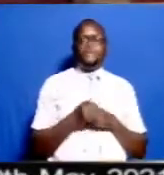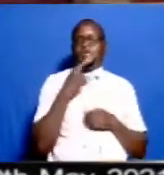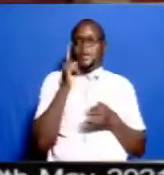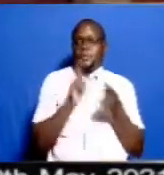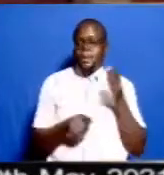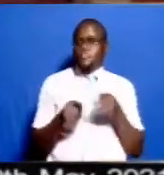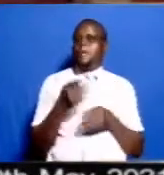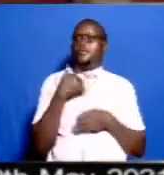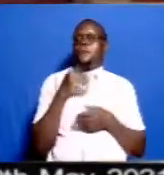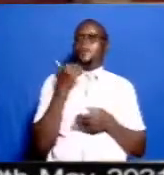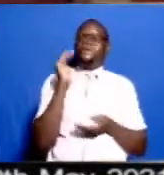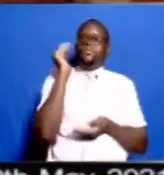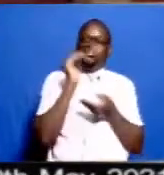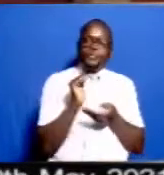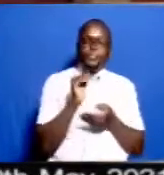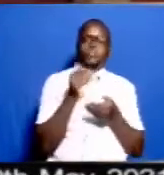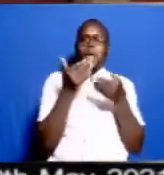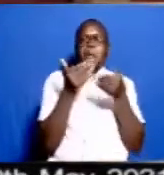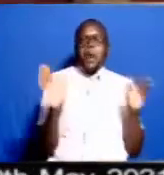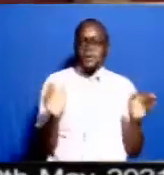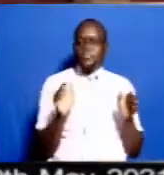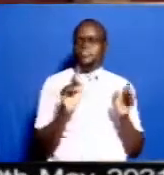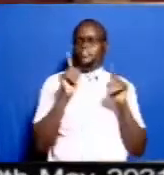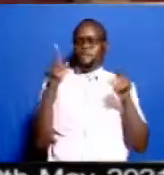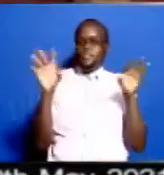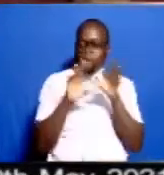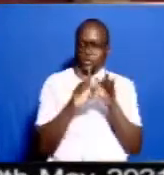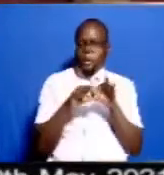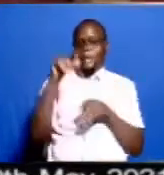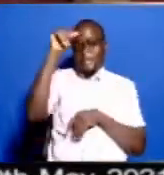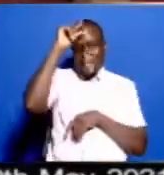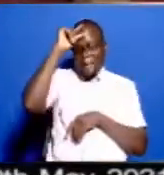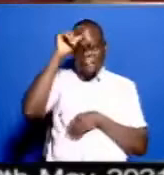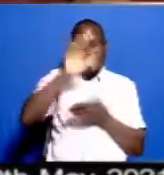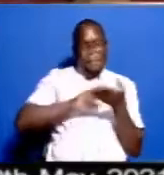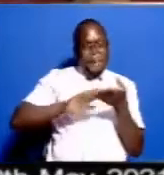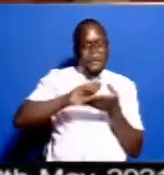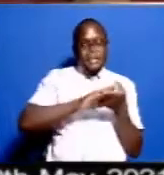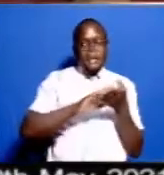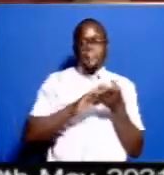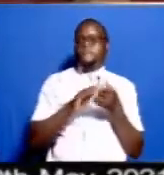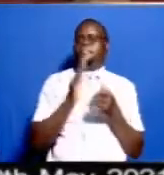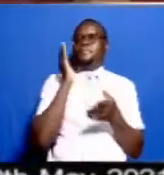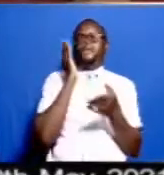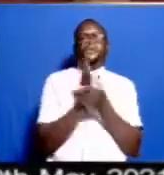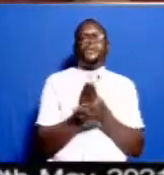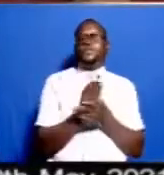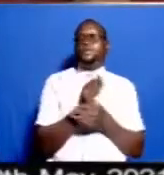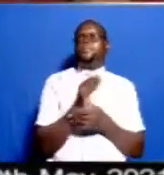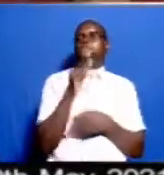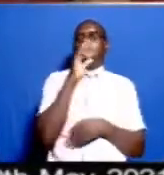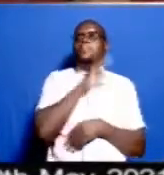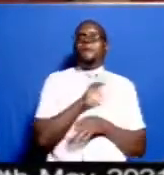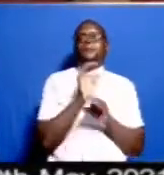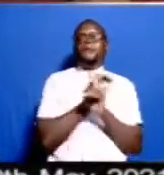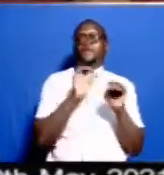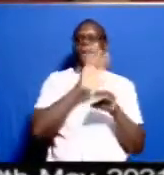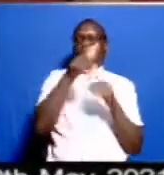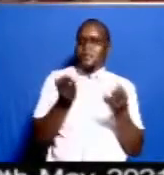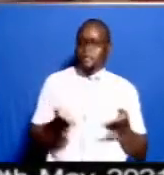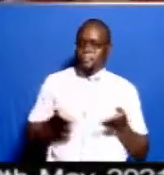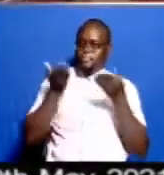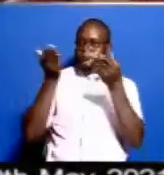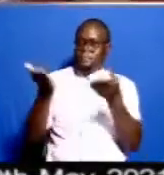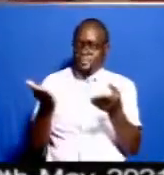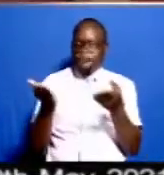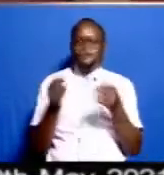we want to minimize our losses. They went into administration, which is basically receivership, and surrendered all the aircraft and